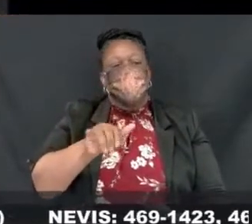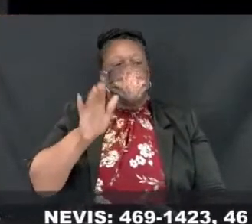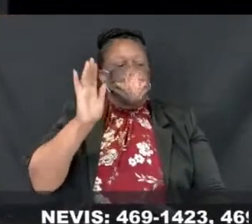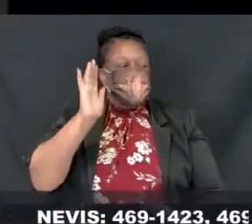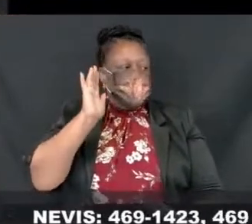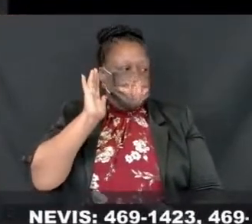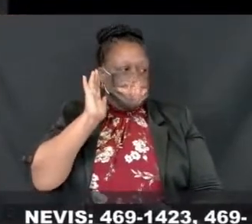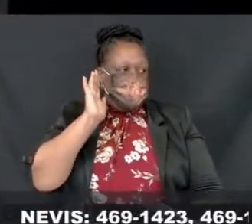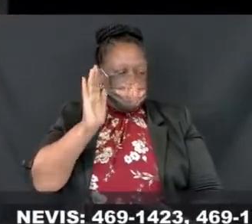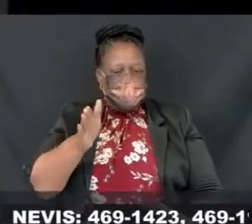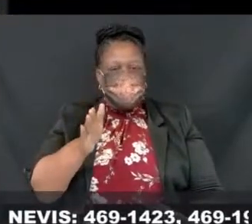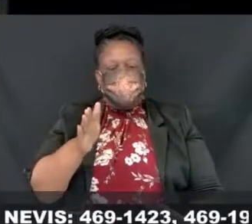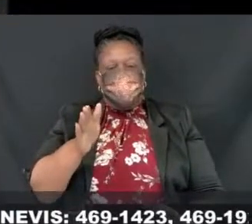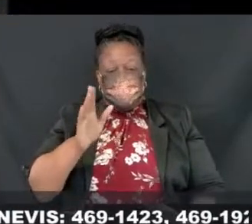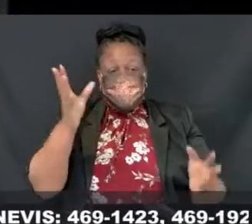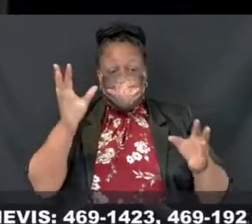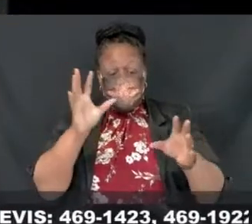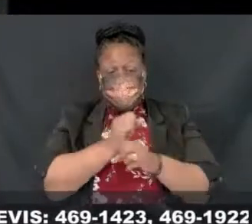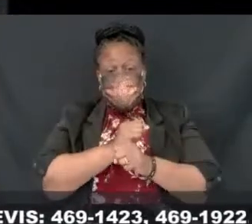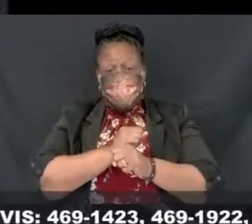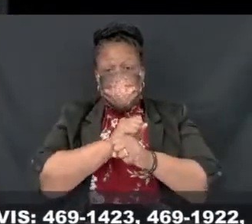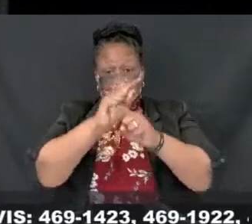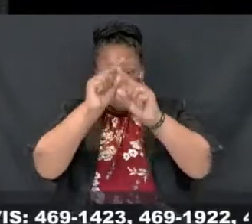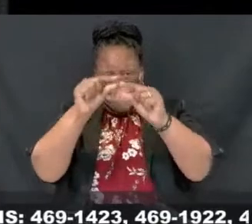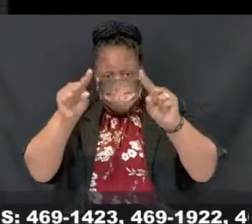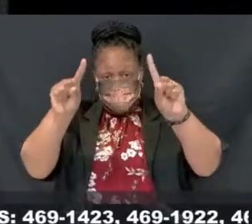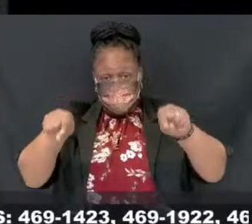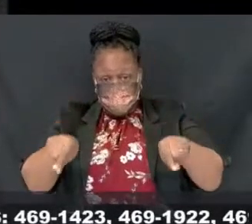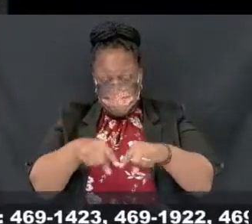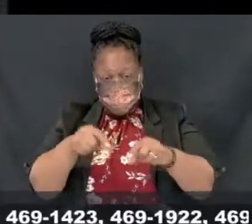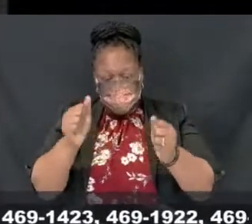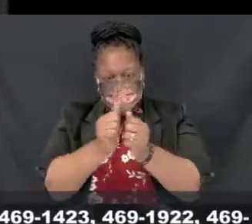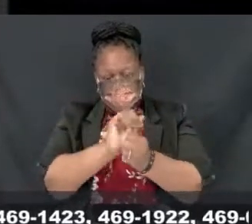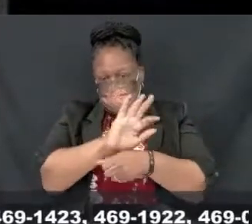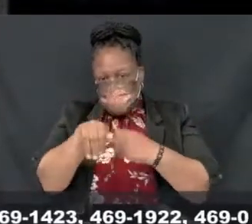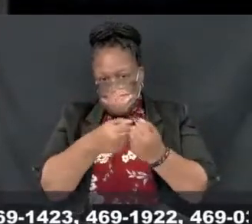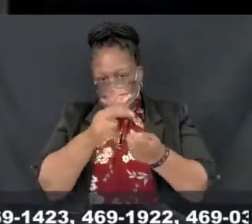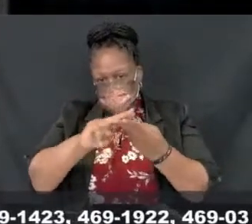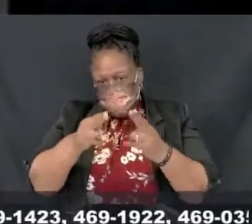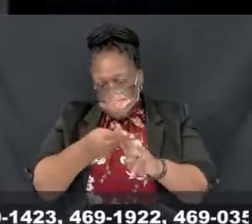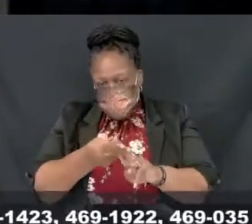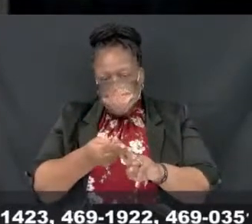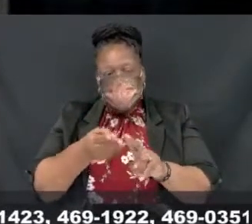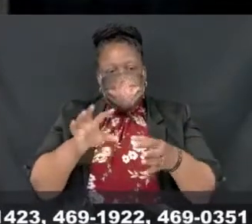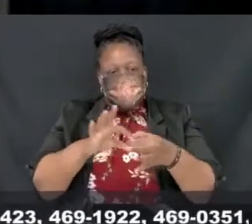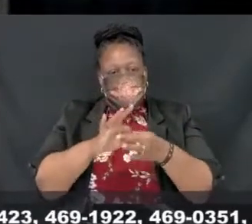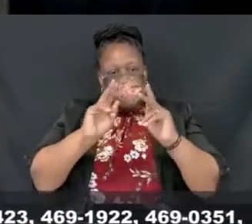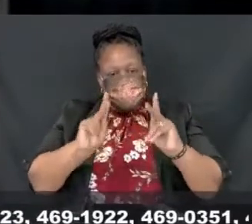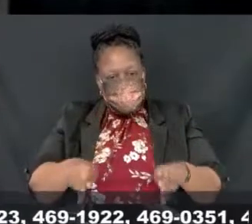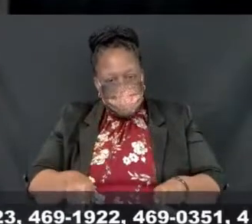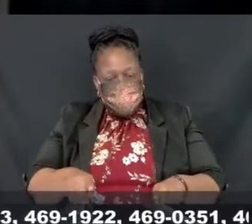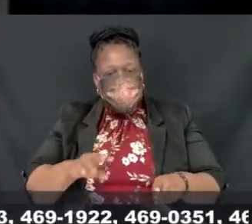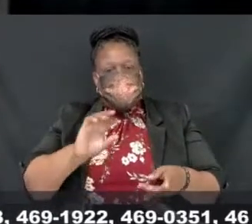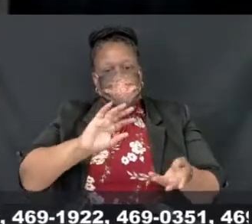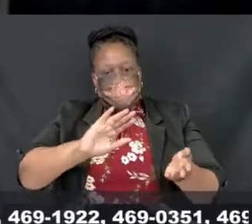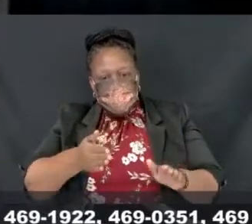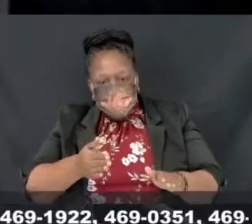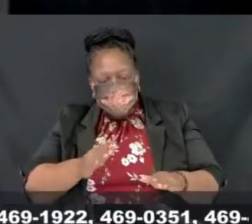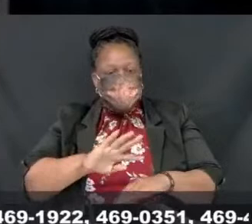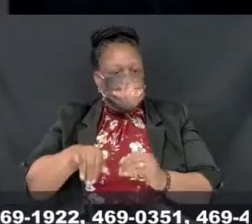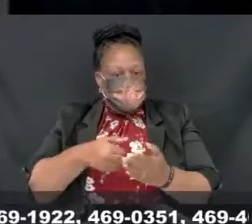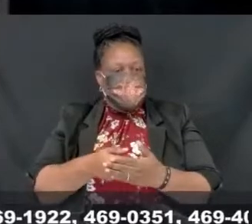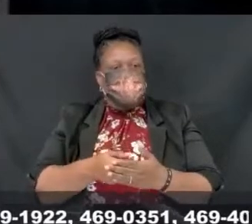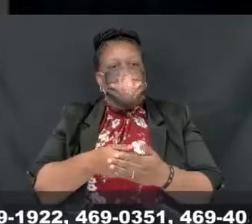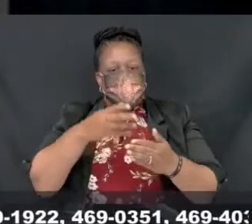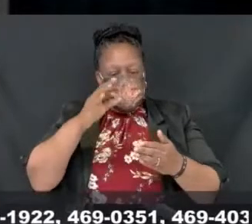Dr. Wilkinson, when he was acting, had his presentation and data, ready to present it to you, the general